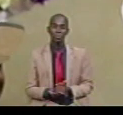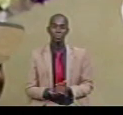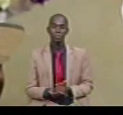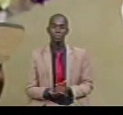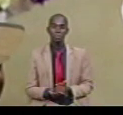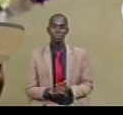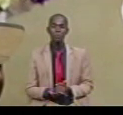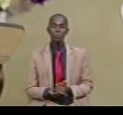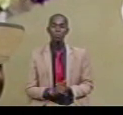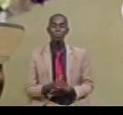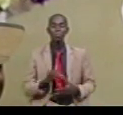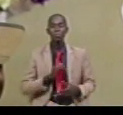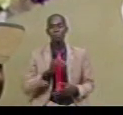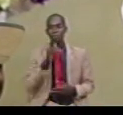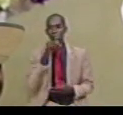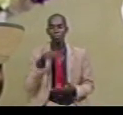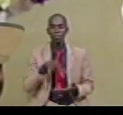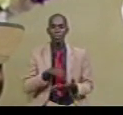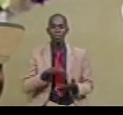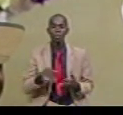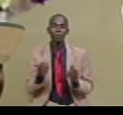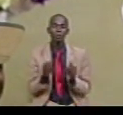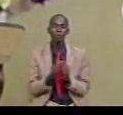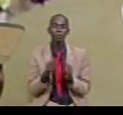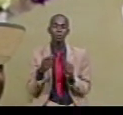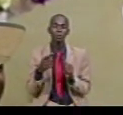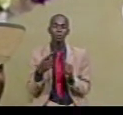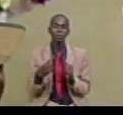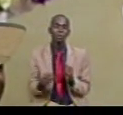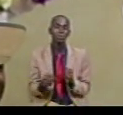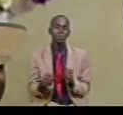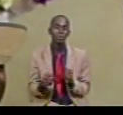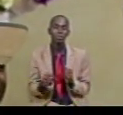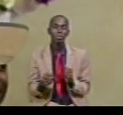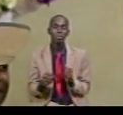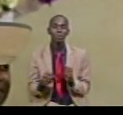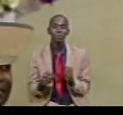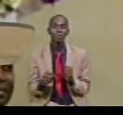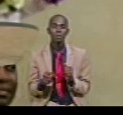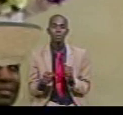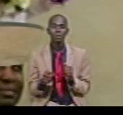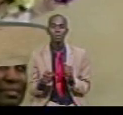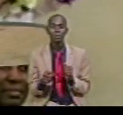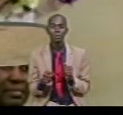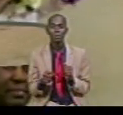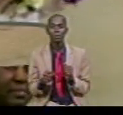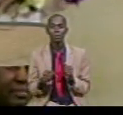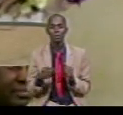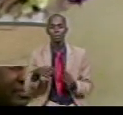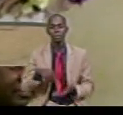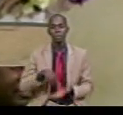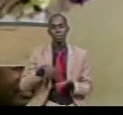I am standing on the behalf of D.Life Christian Life Ministry Africa.